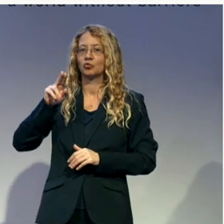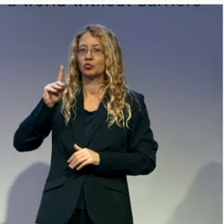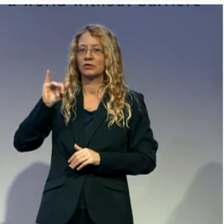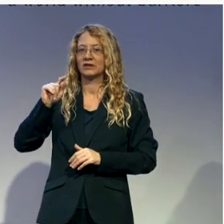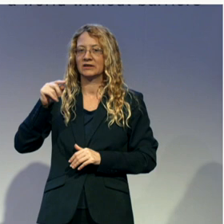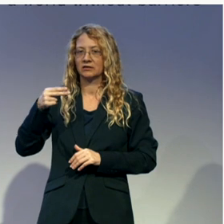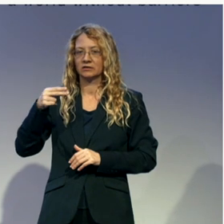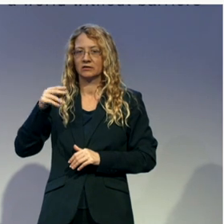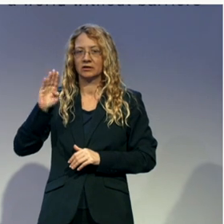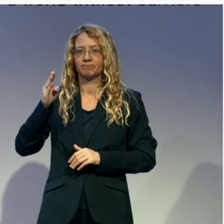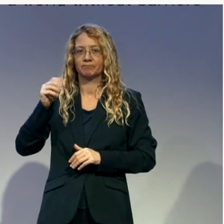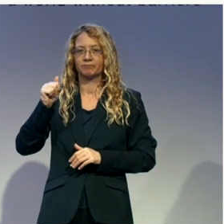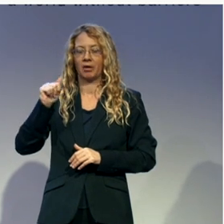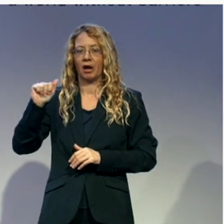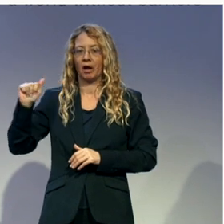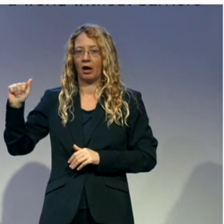deliver Hari's peace.